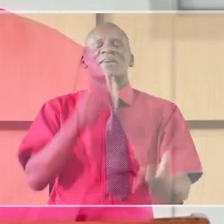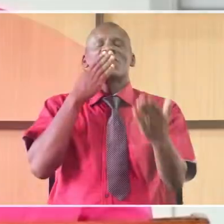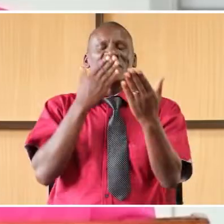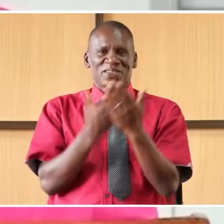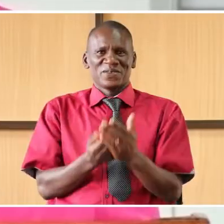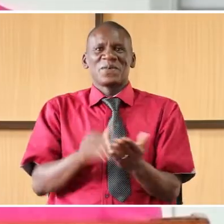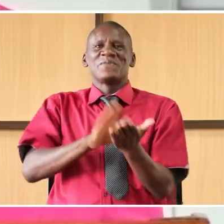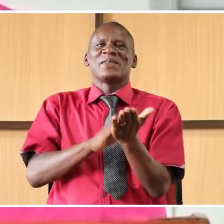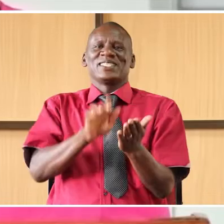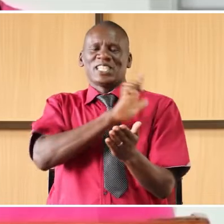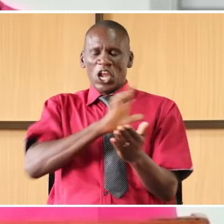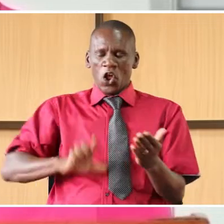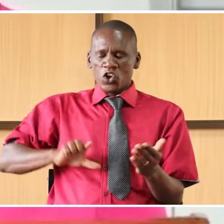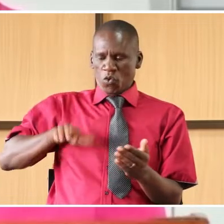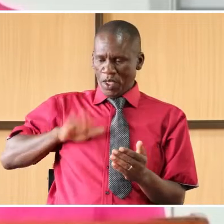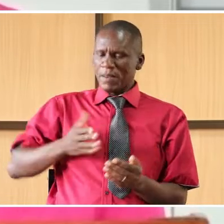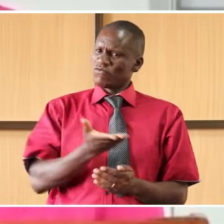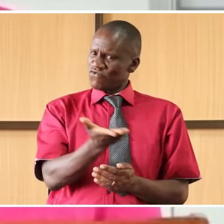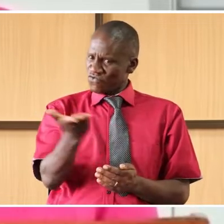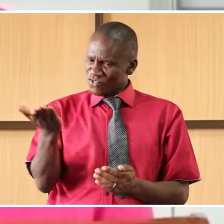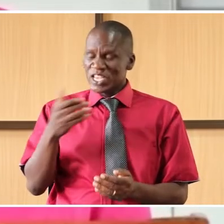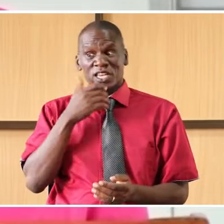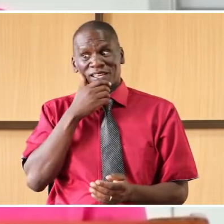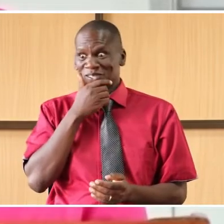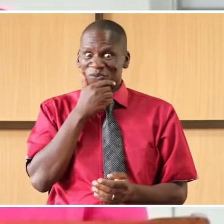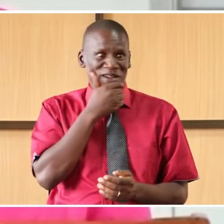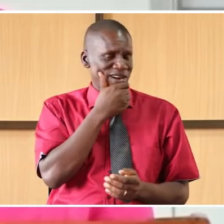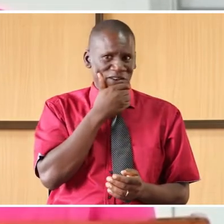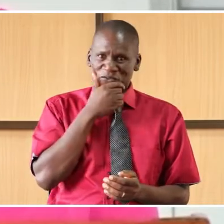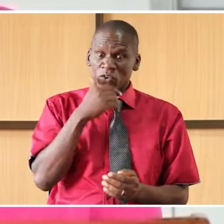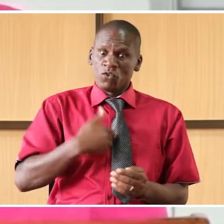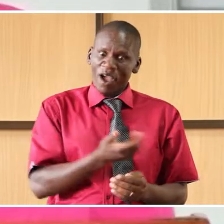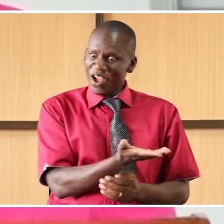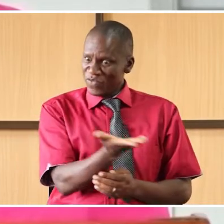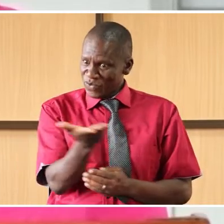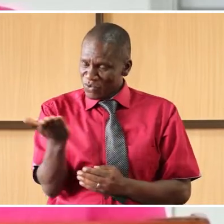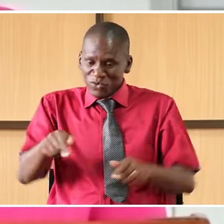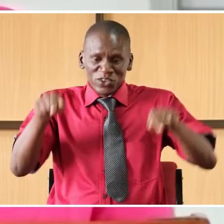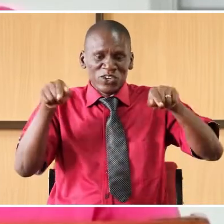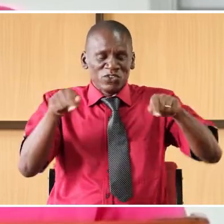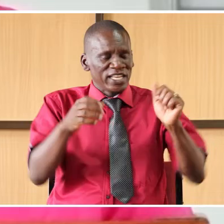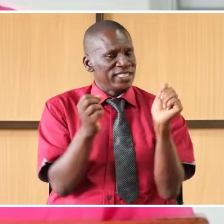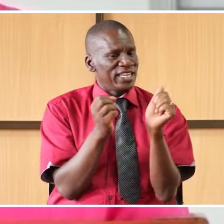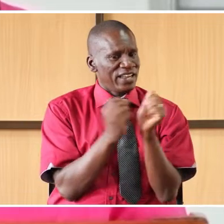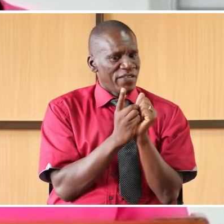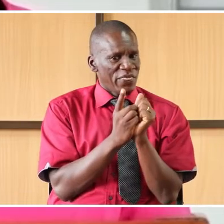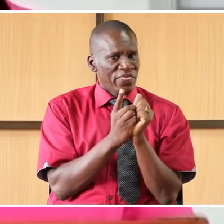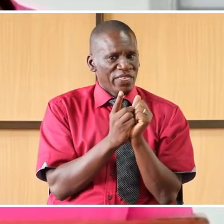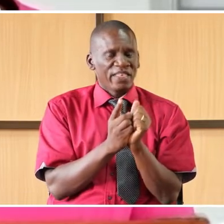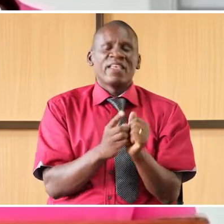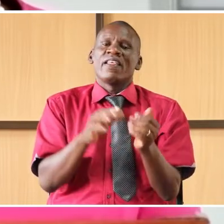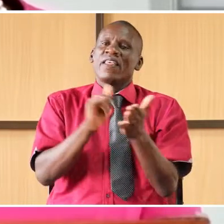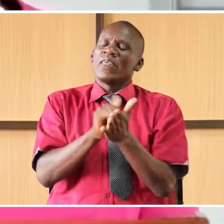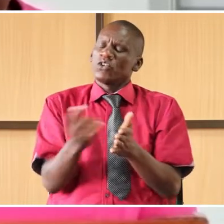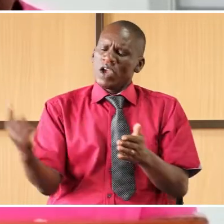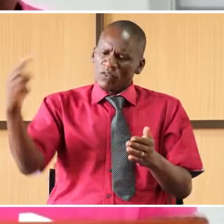Thank you. Praise the Lord, ladies. It's wonderful to have you today on 11th, that you